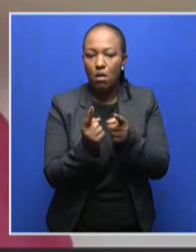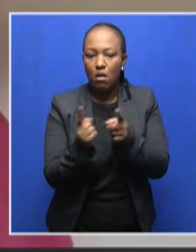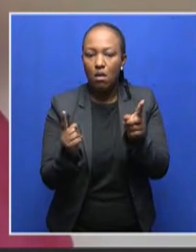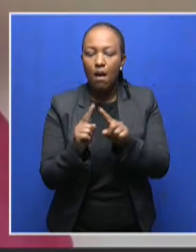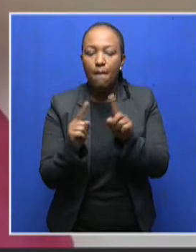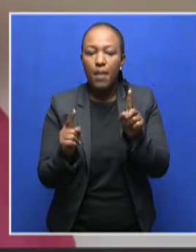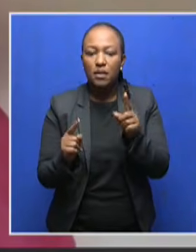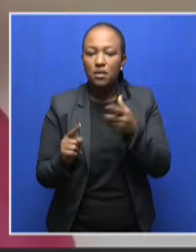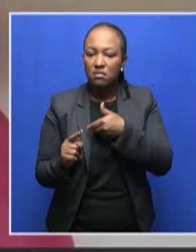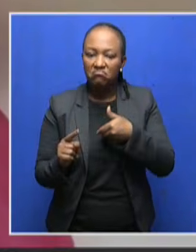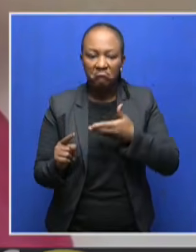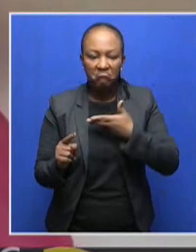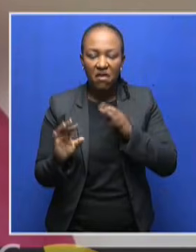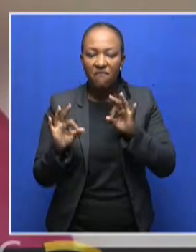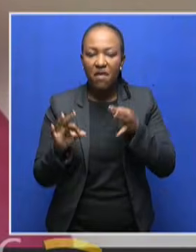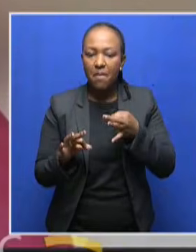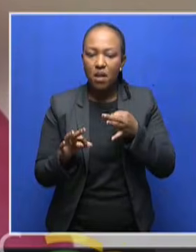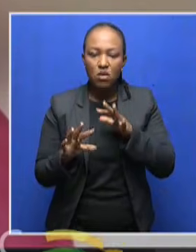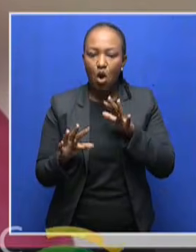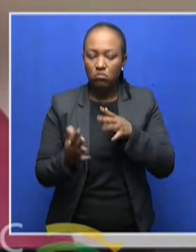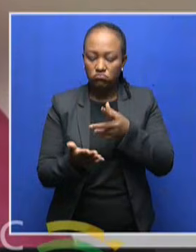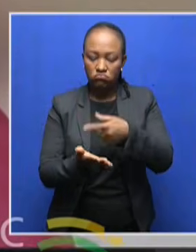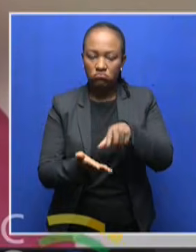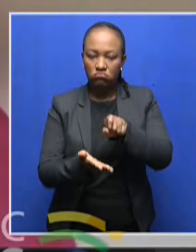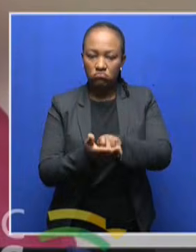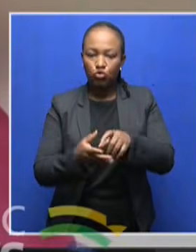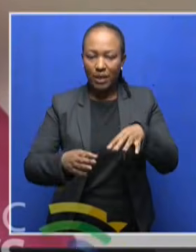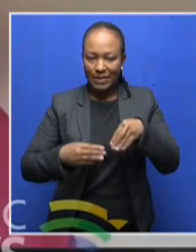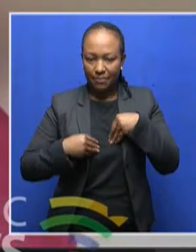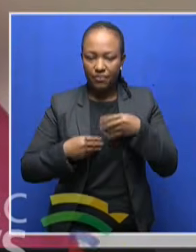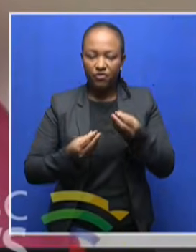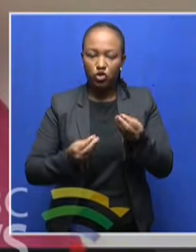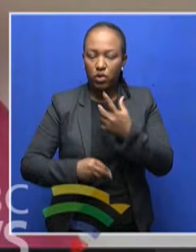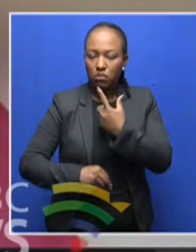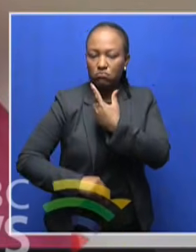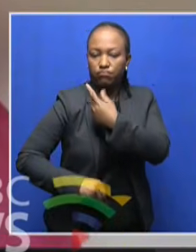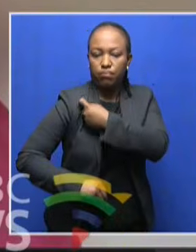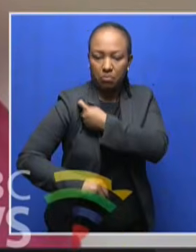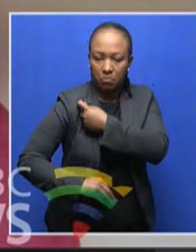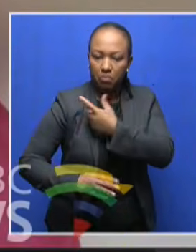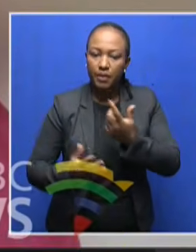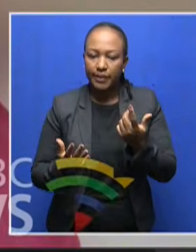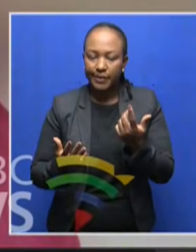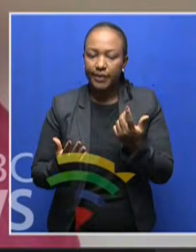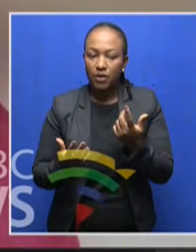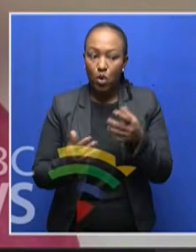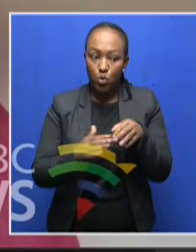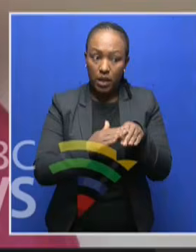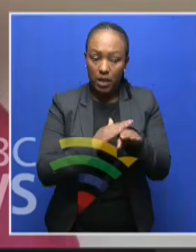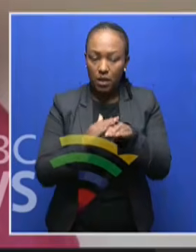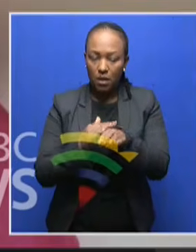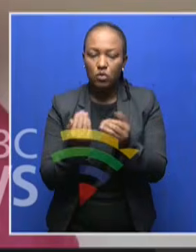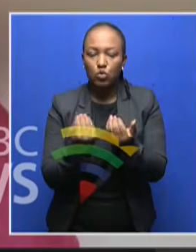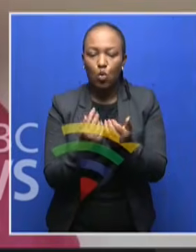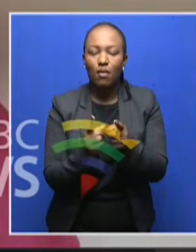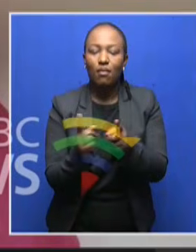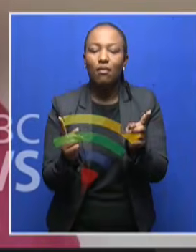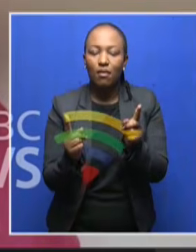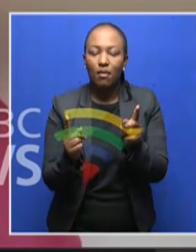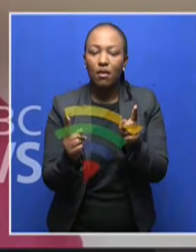consent from families when we do mobilize to do school health campaigns. And so I think it's a question of having